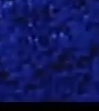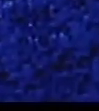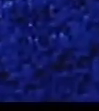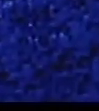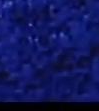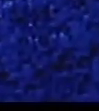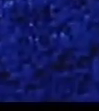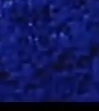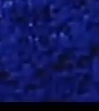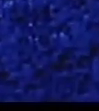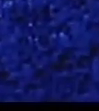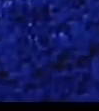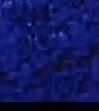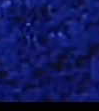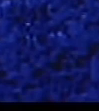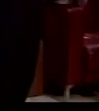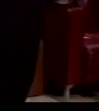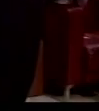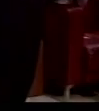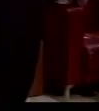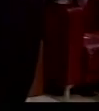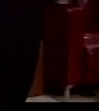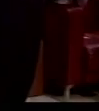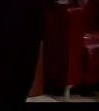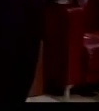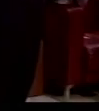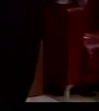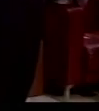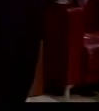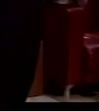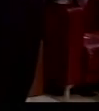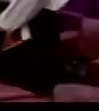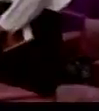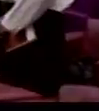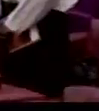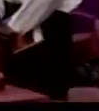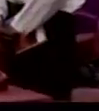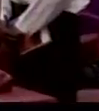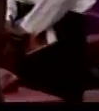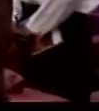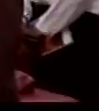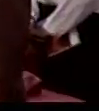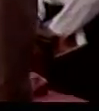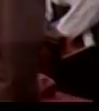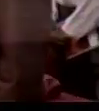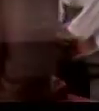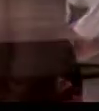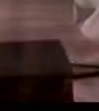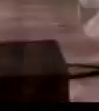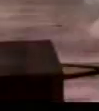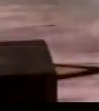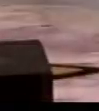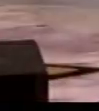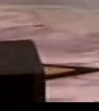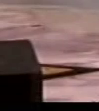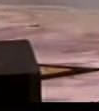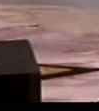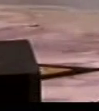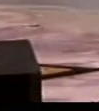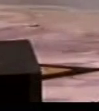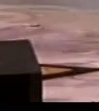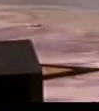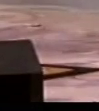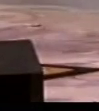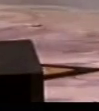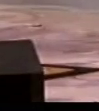penetration into your life in Jesus name father we thank you tonight will bless your name we thank you